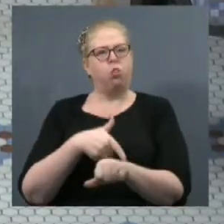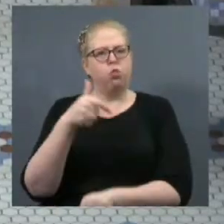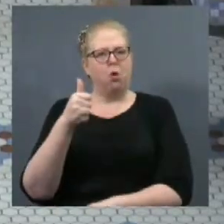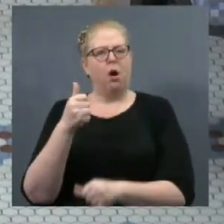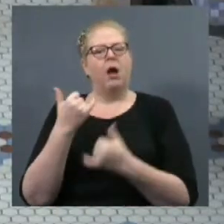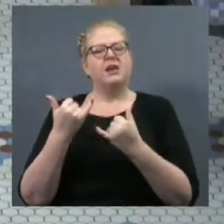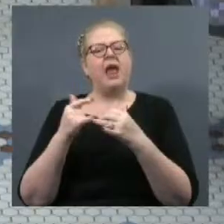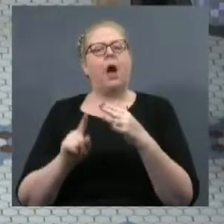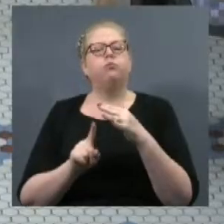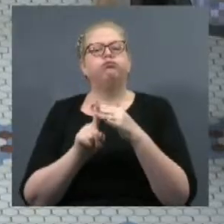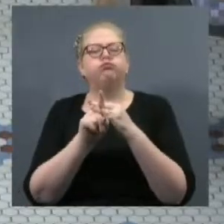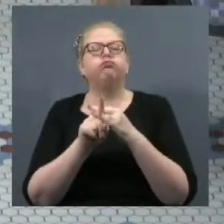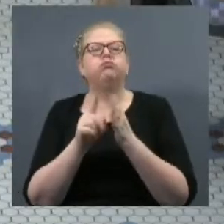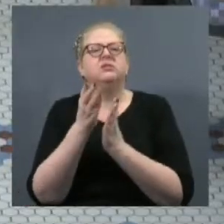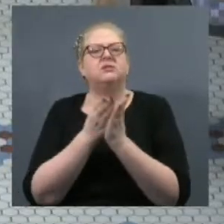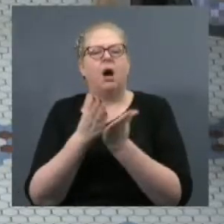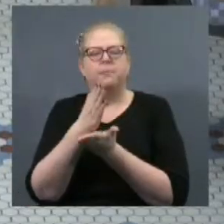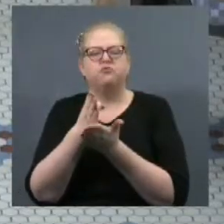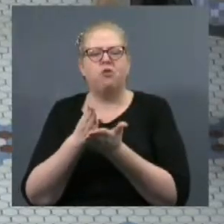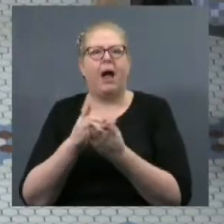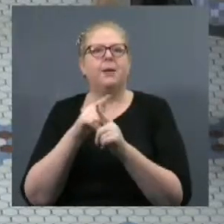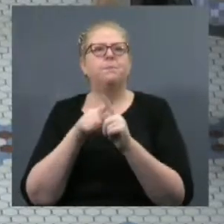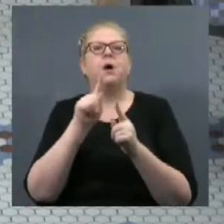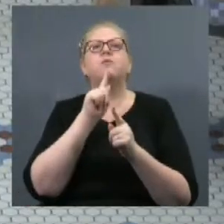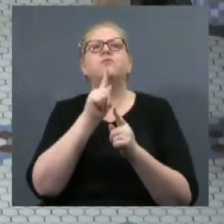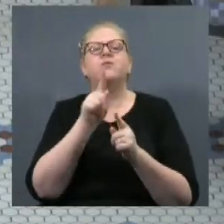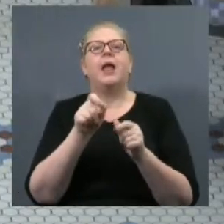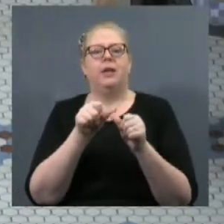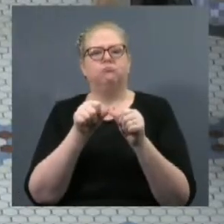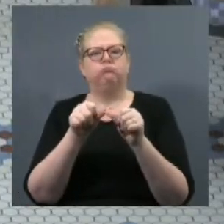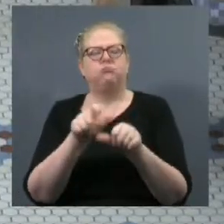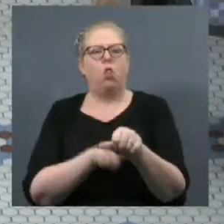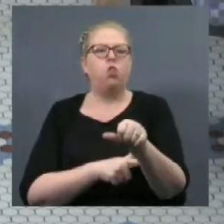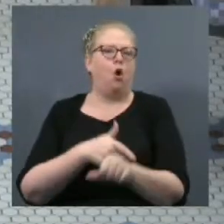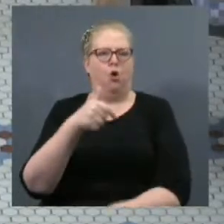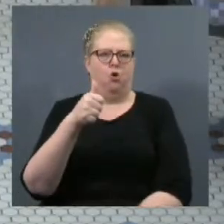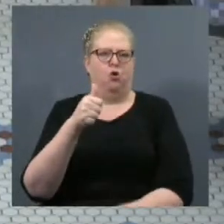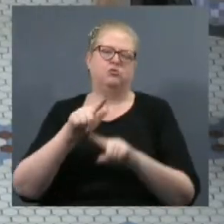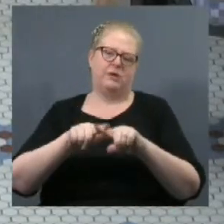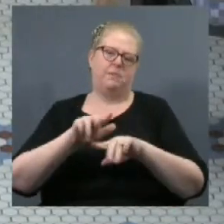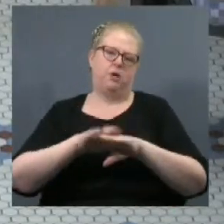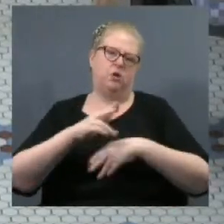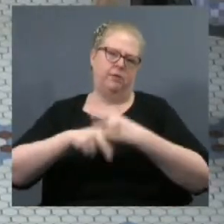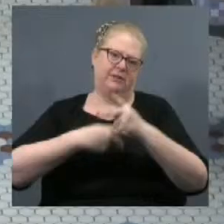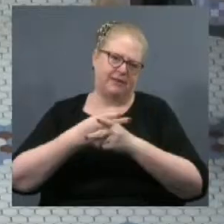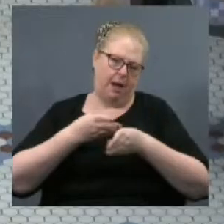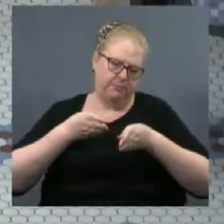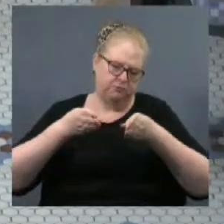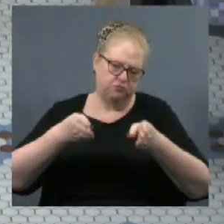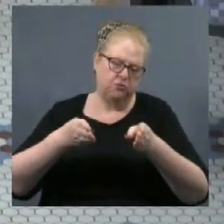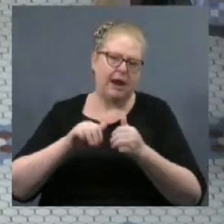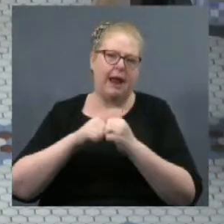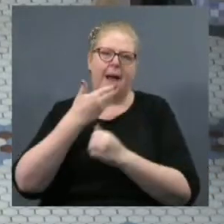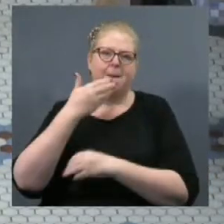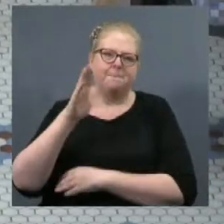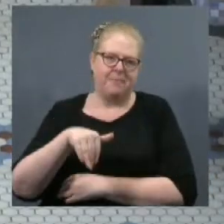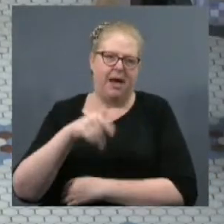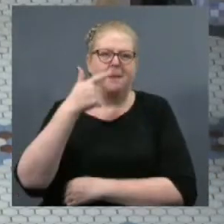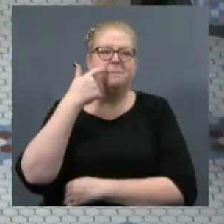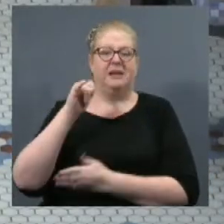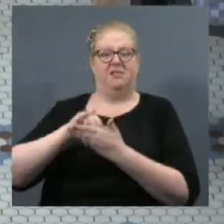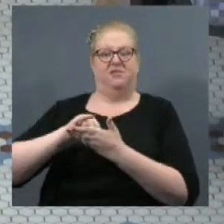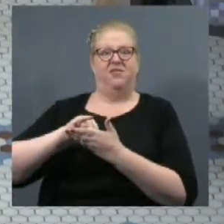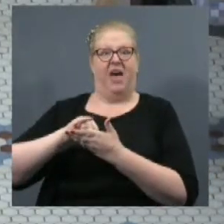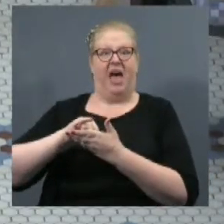So depending on the type of street and how bad it is, because it does add about 15%